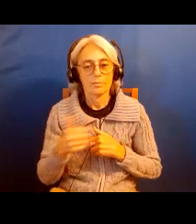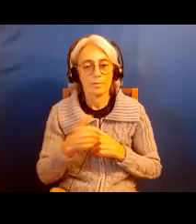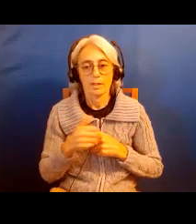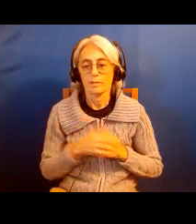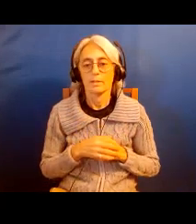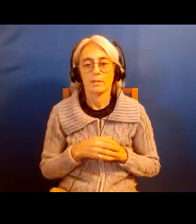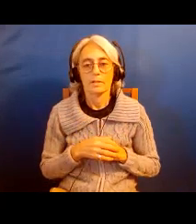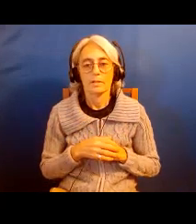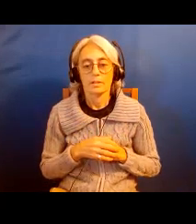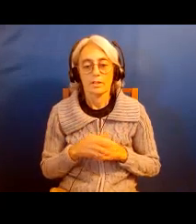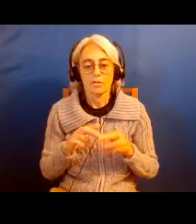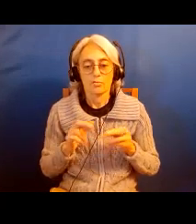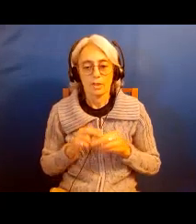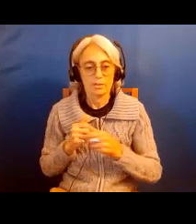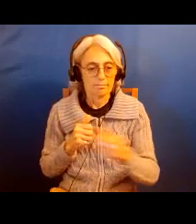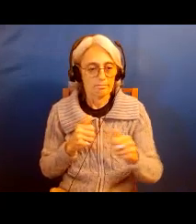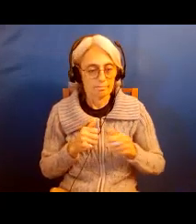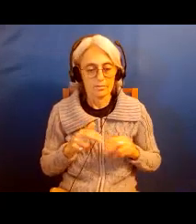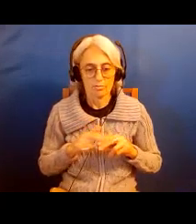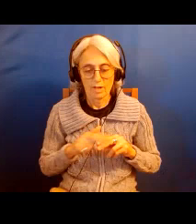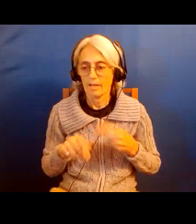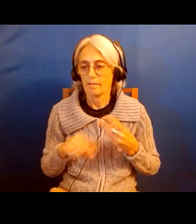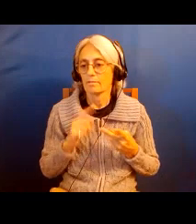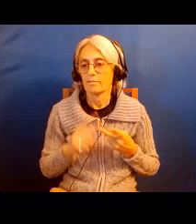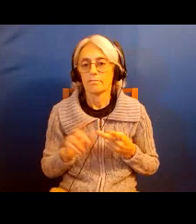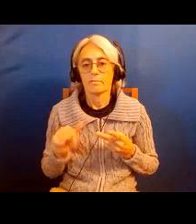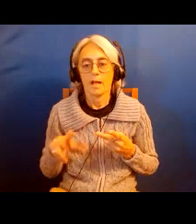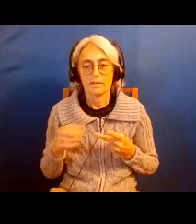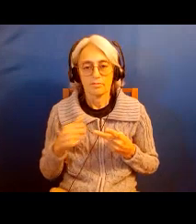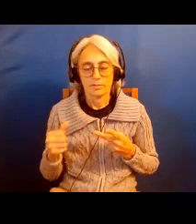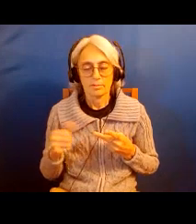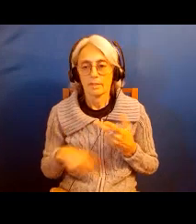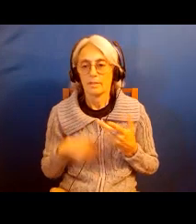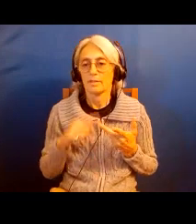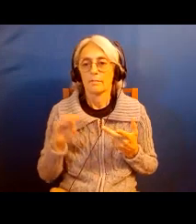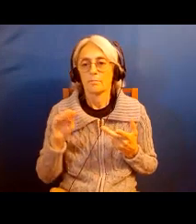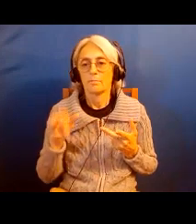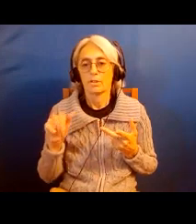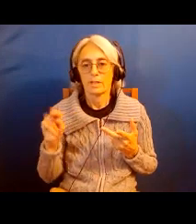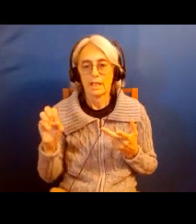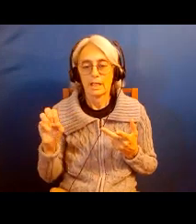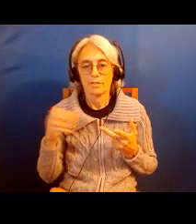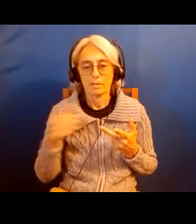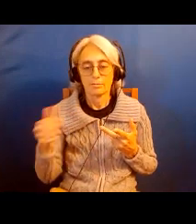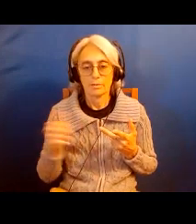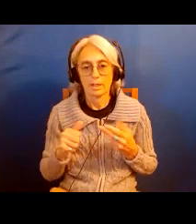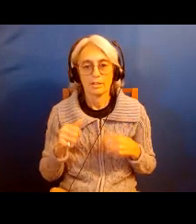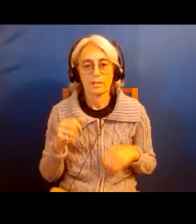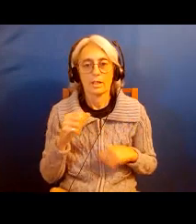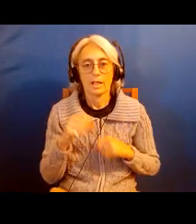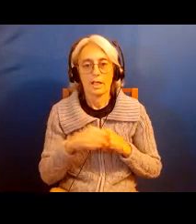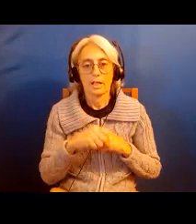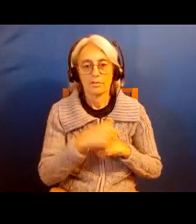interregional rail, transit, active transportation, and marine transportation infrastructure in corridor